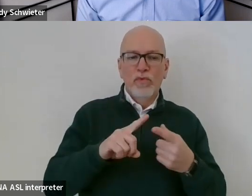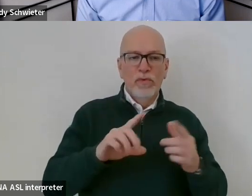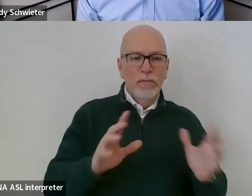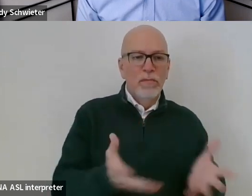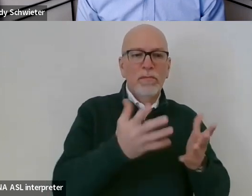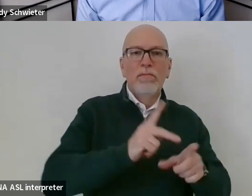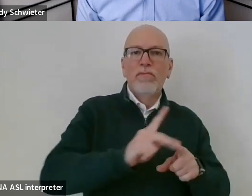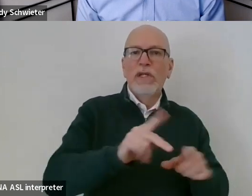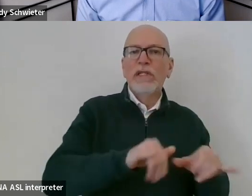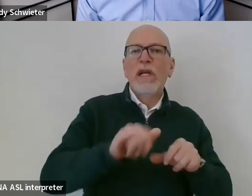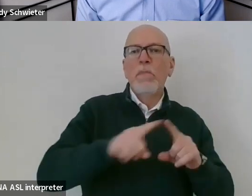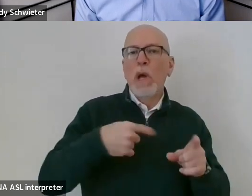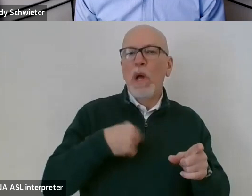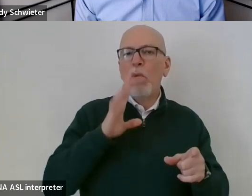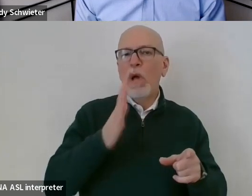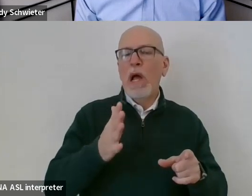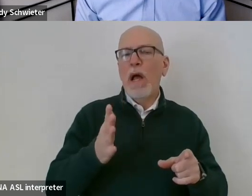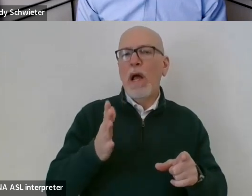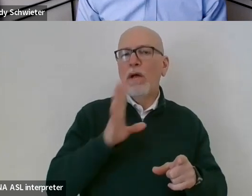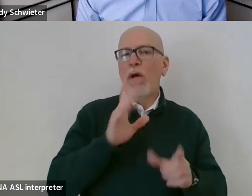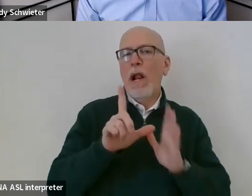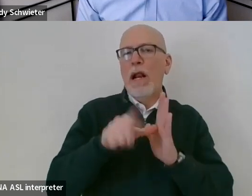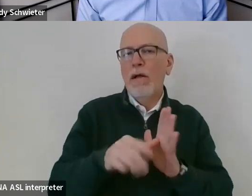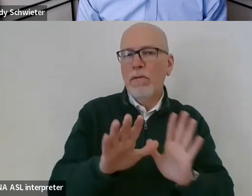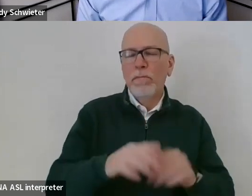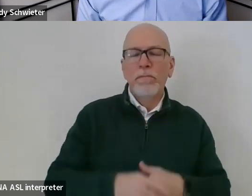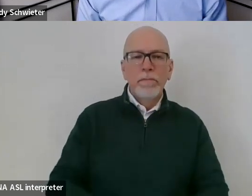status. But I'm going to stop here. I'll come back to that in a minute.